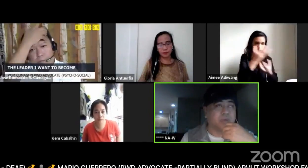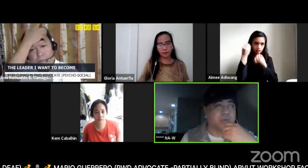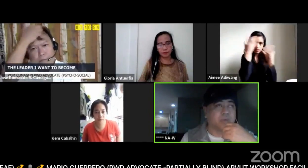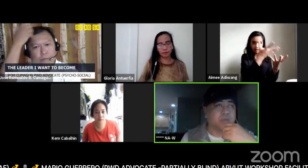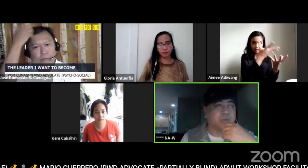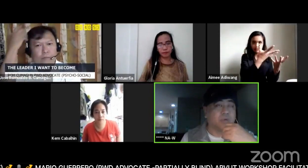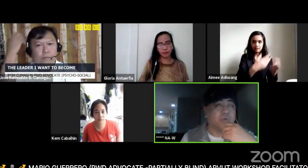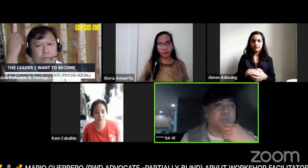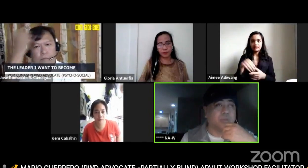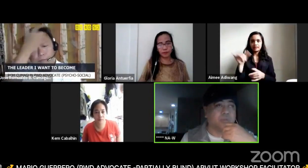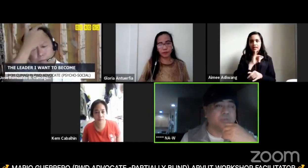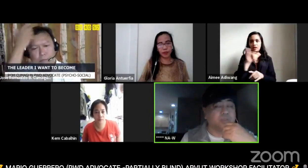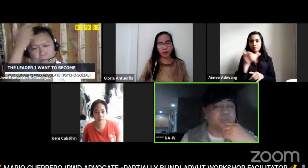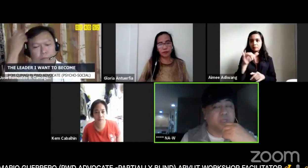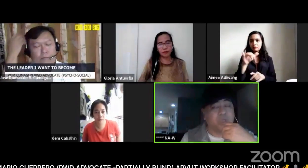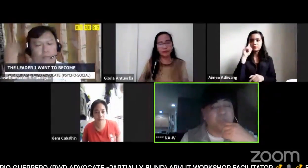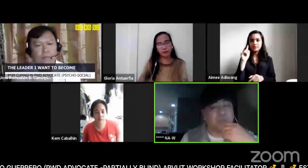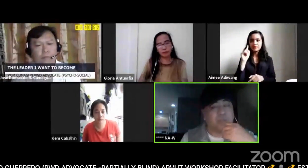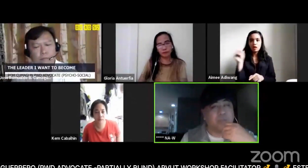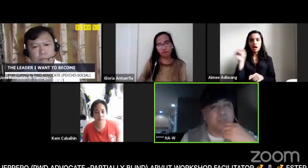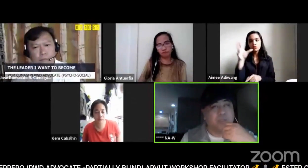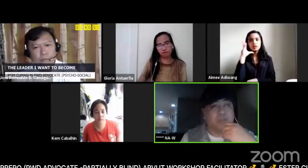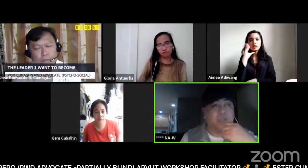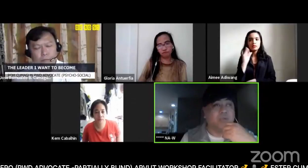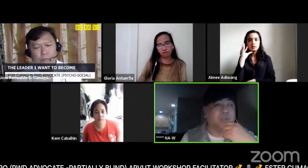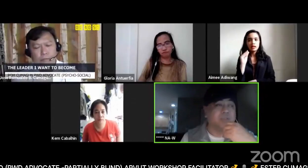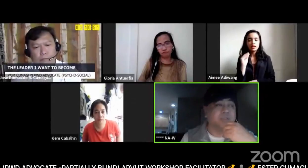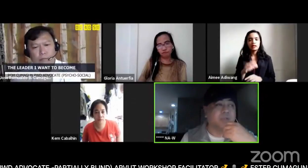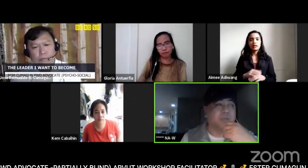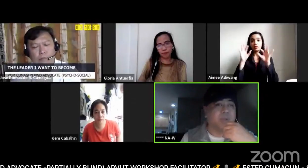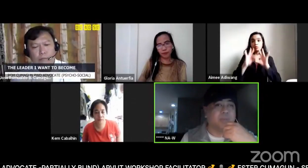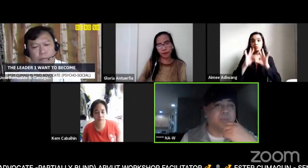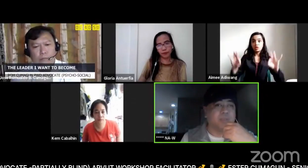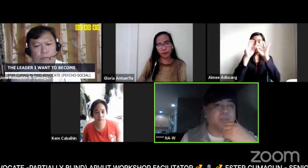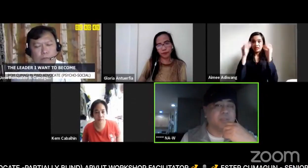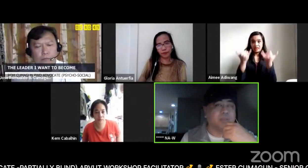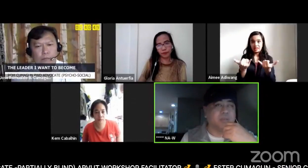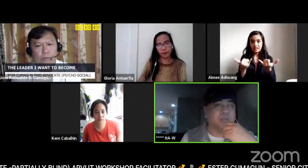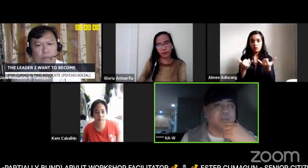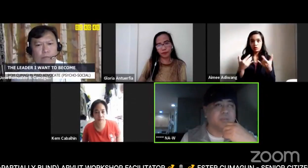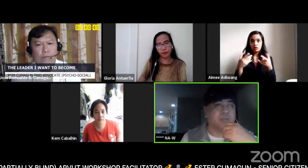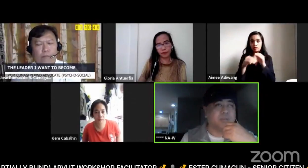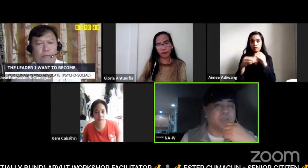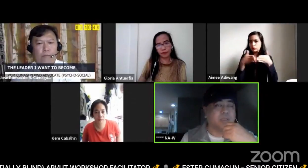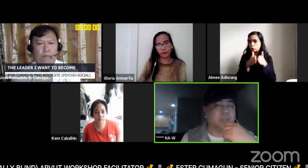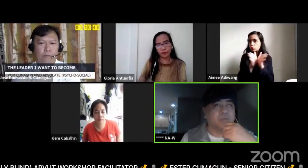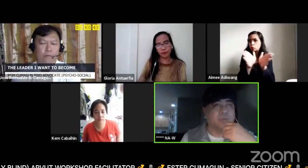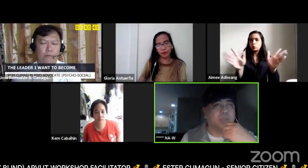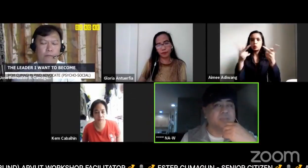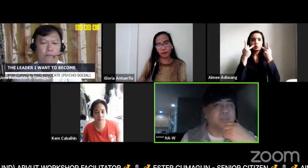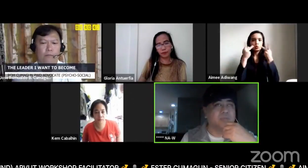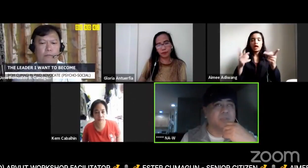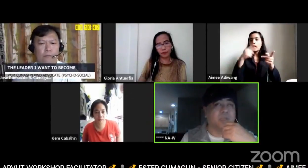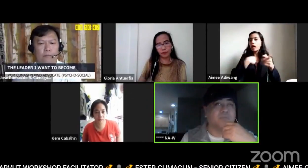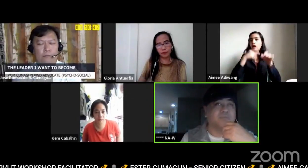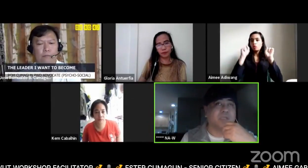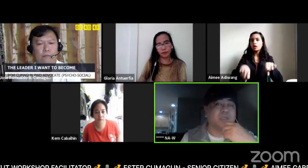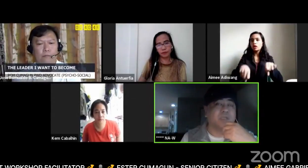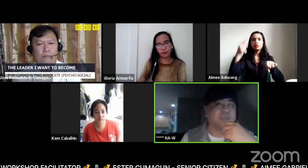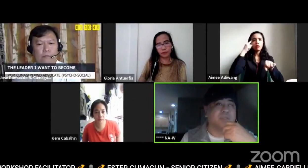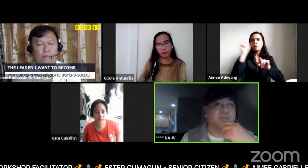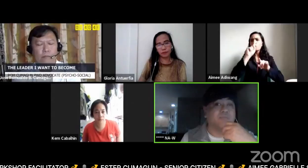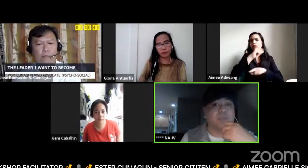friends like her are going through, especially with dealing with the general public. And I can only imagine what